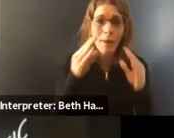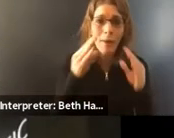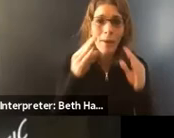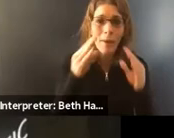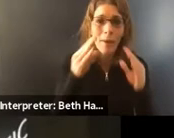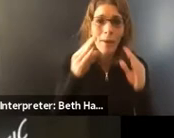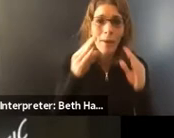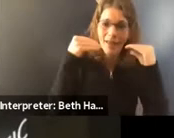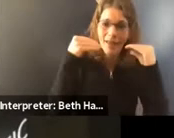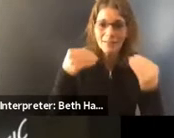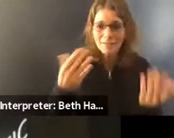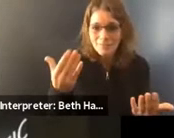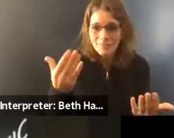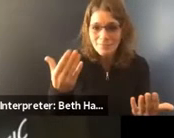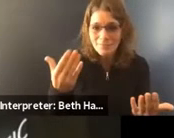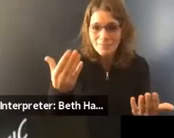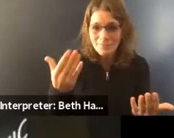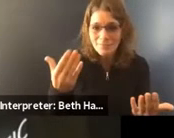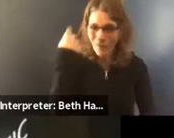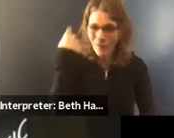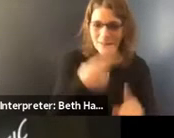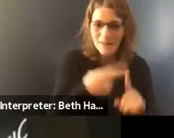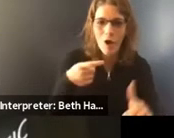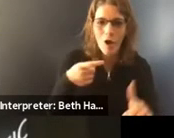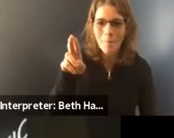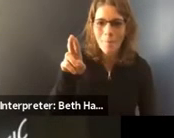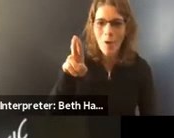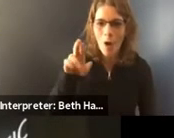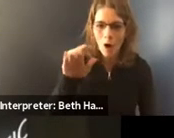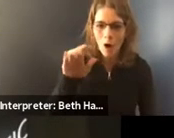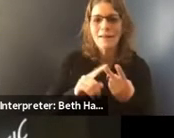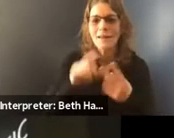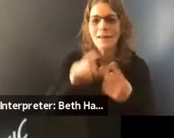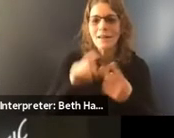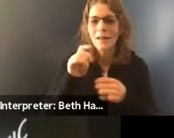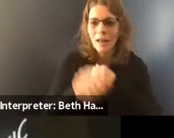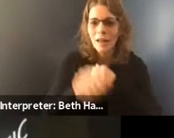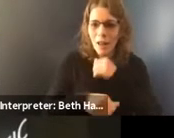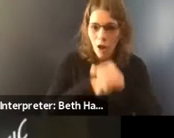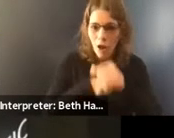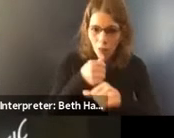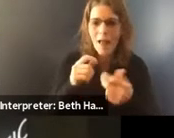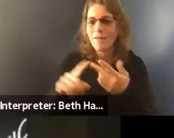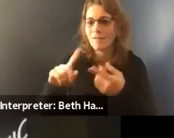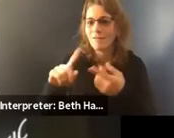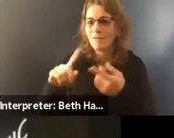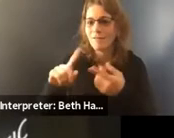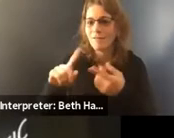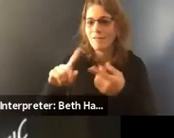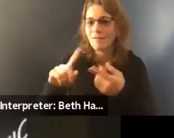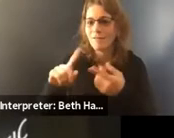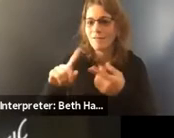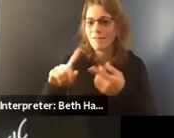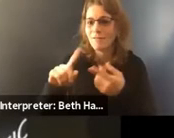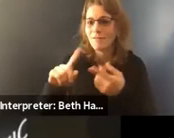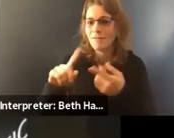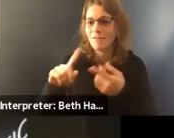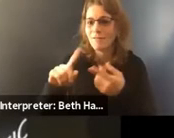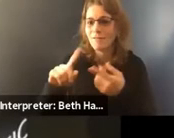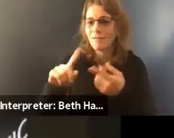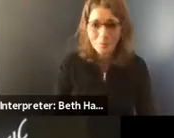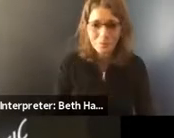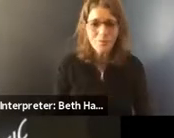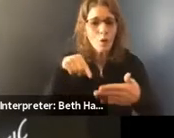alumni, and also, friends of the program. So this is going to be a wonderful